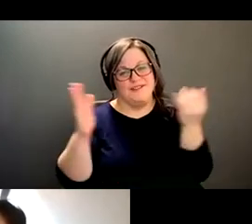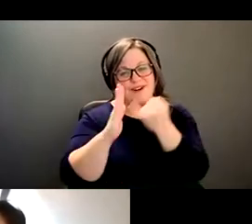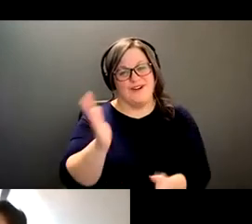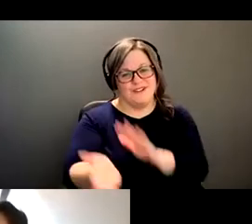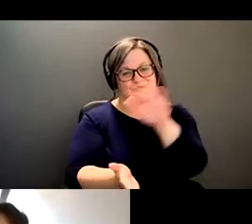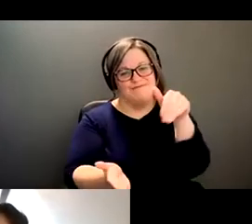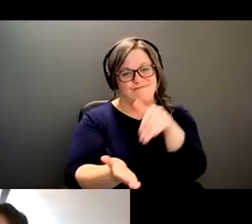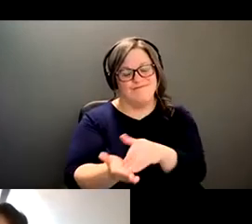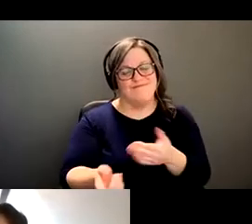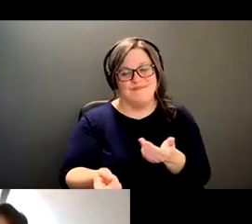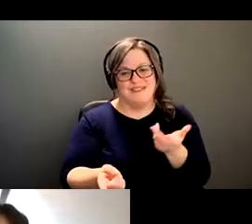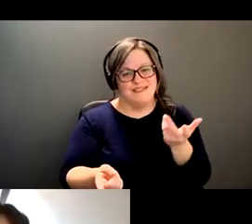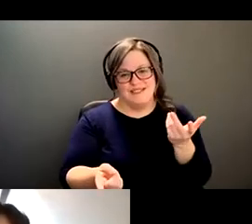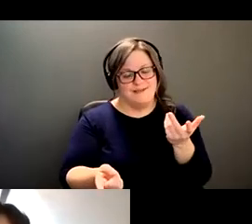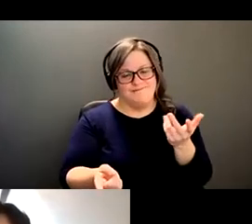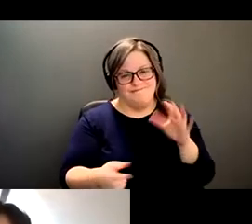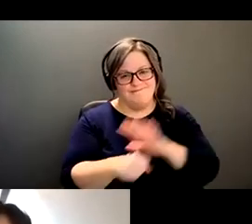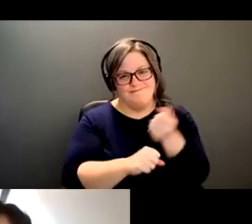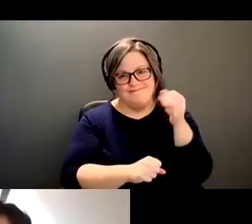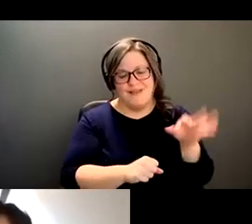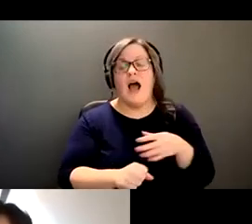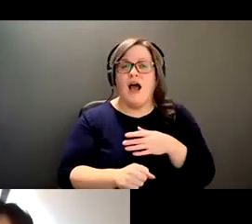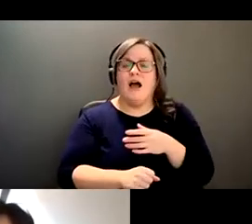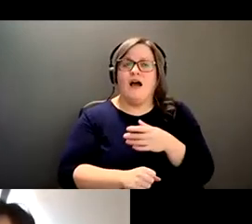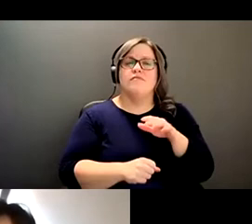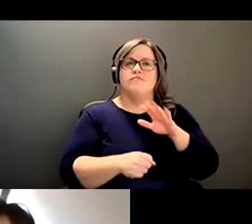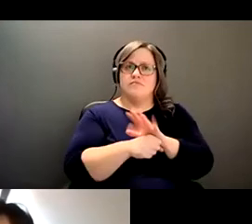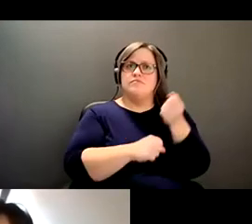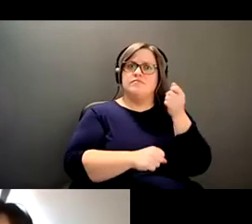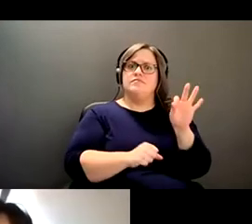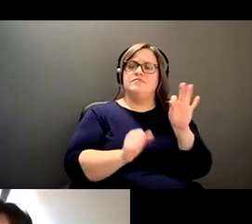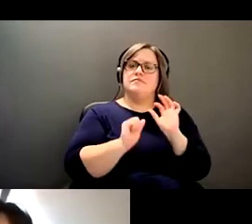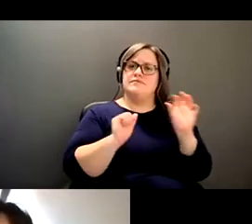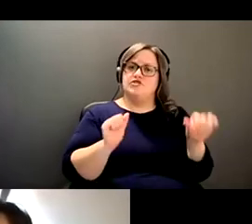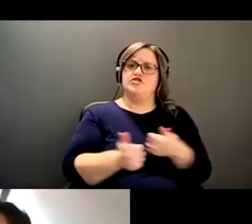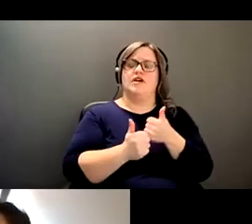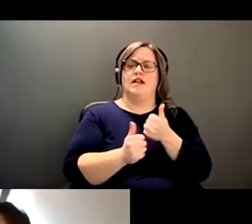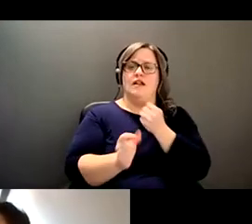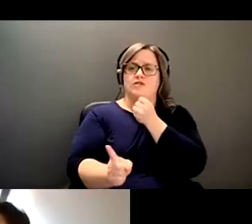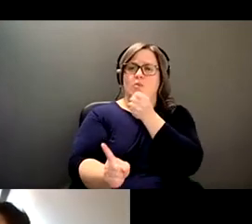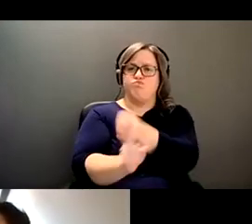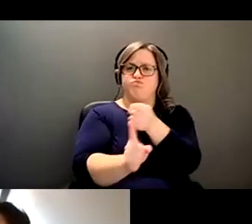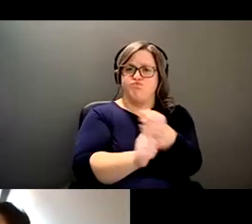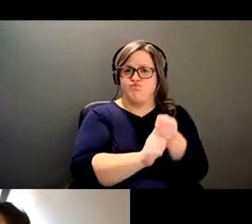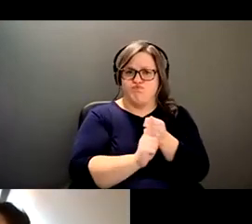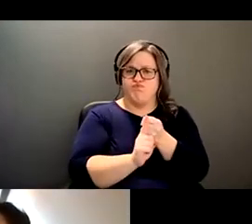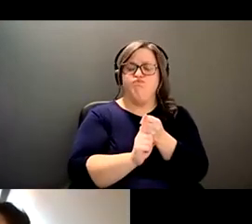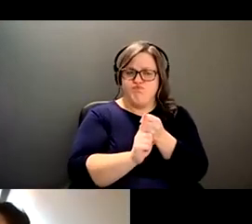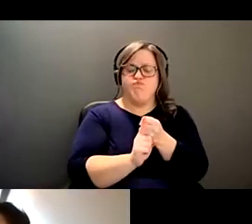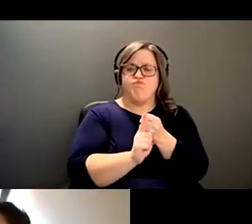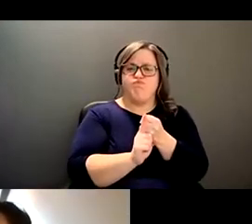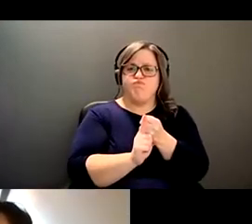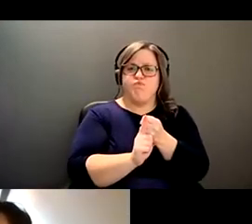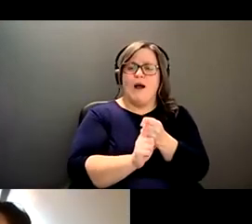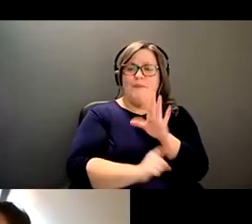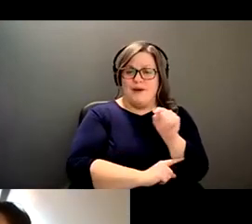I think that the challenges that the pandemic has presented have been really hard, but also a